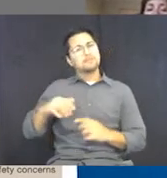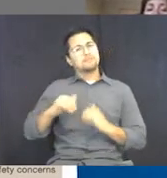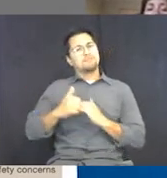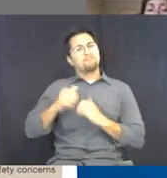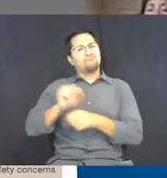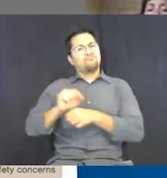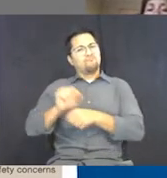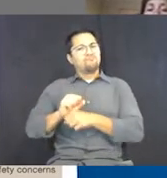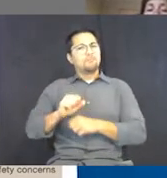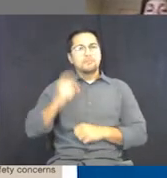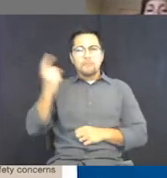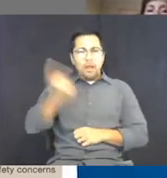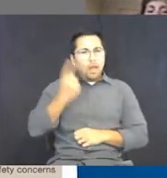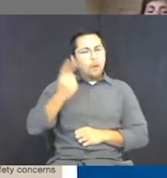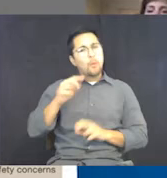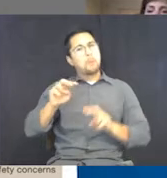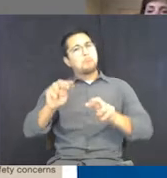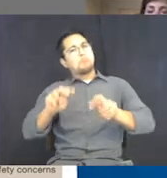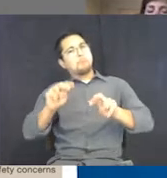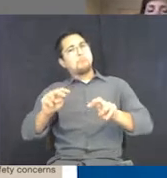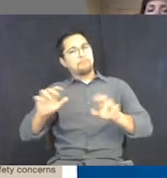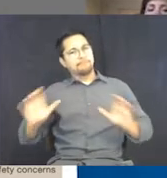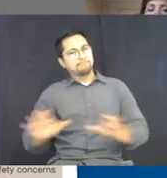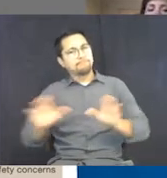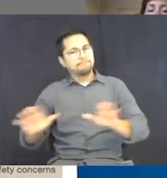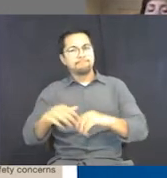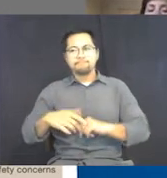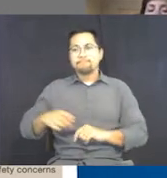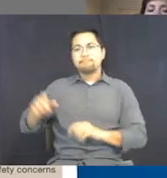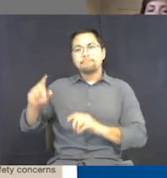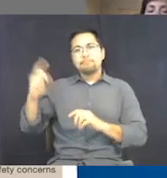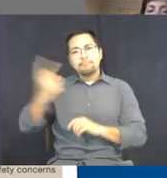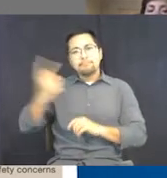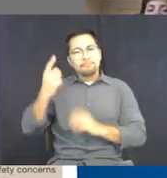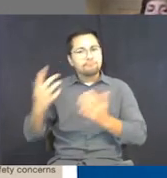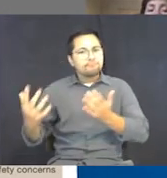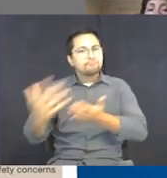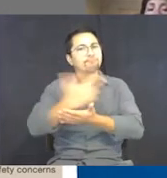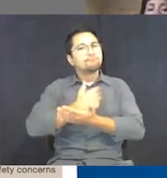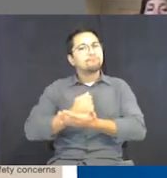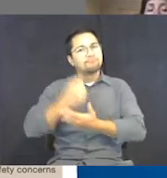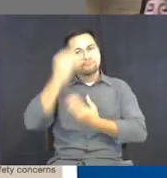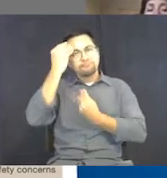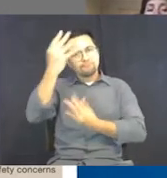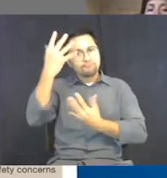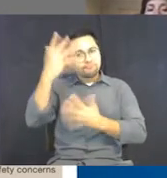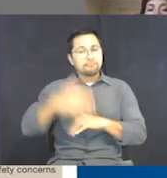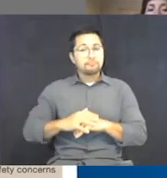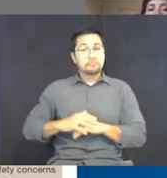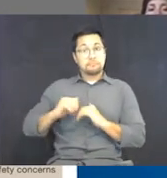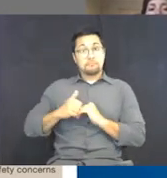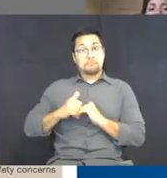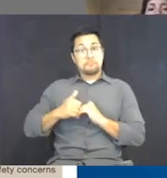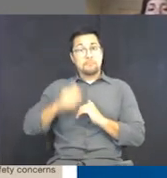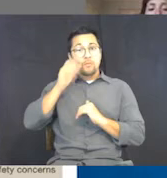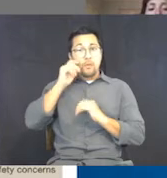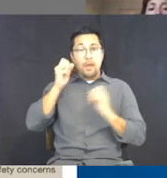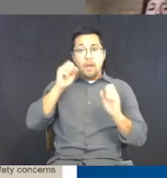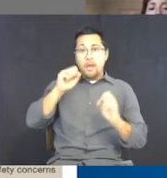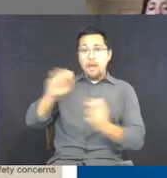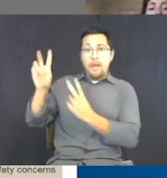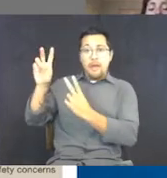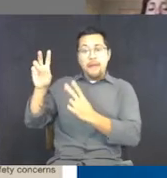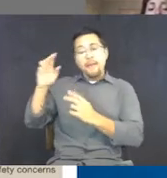is they're always passively monitoring activity. So they're always gathering information. They do this by sending information